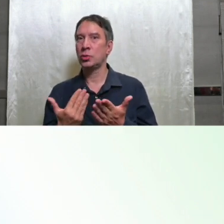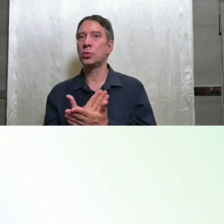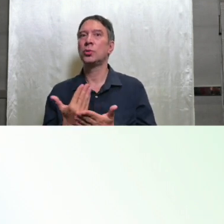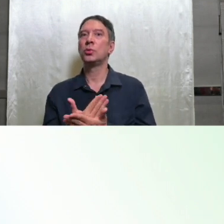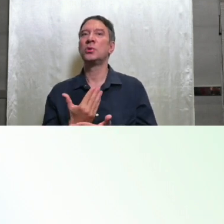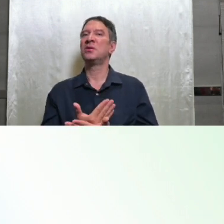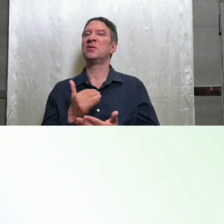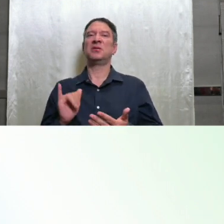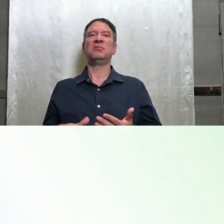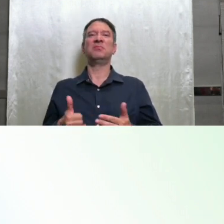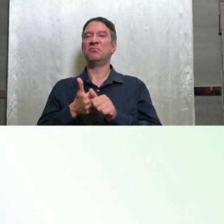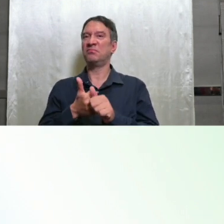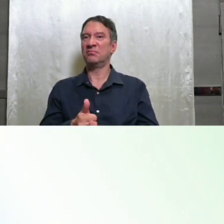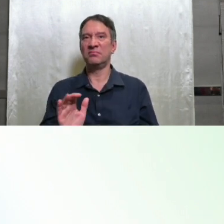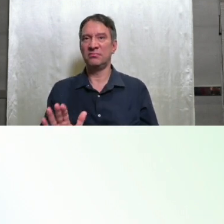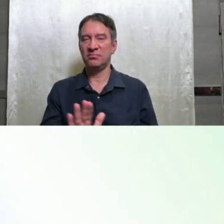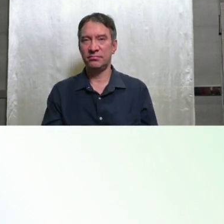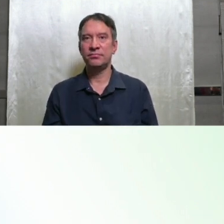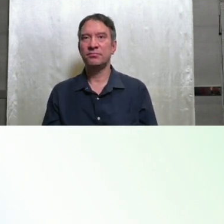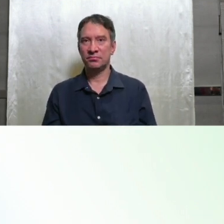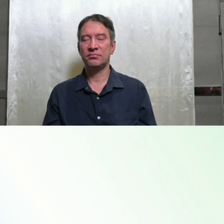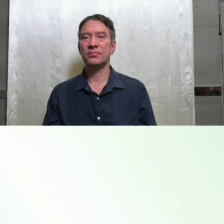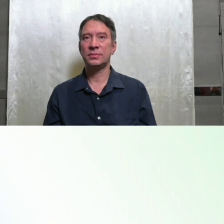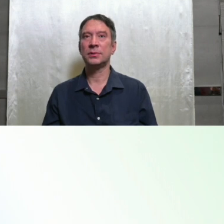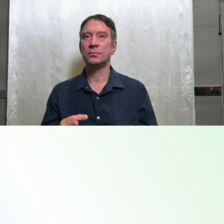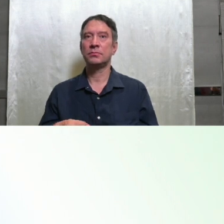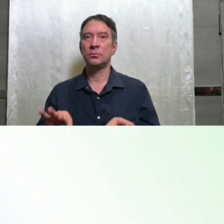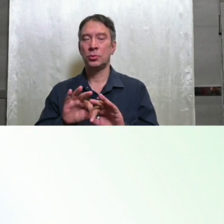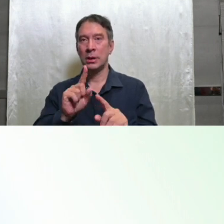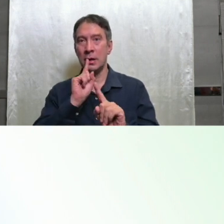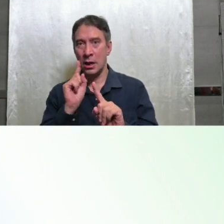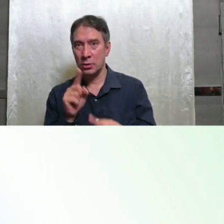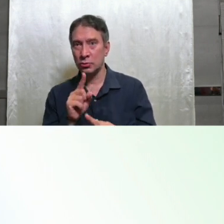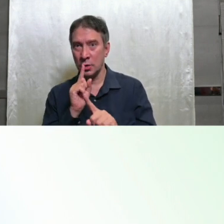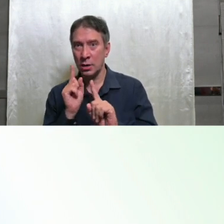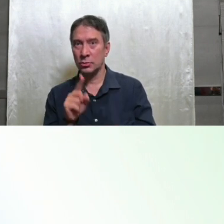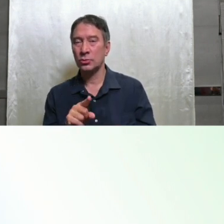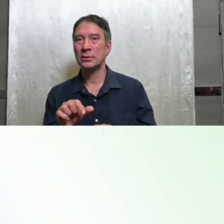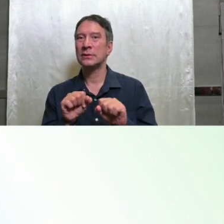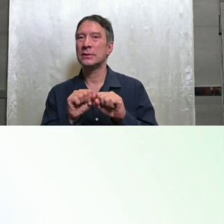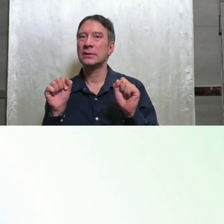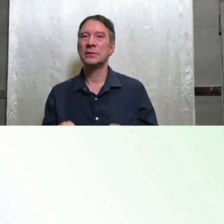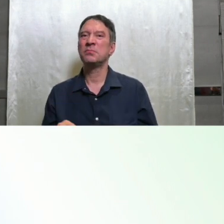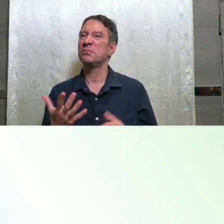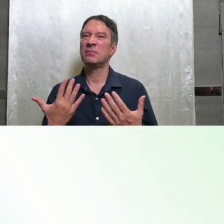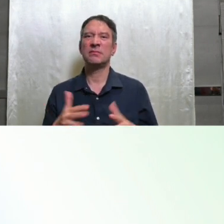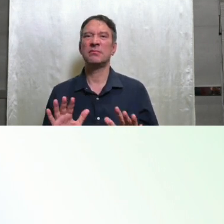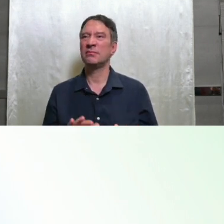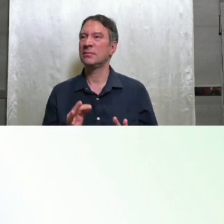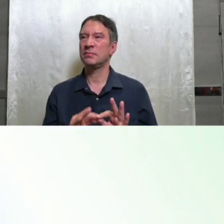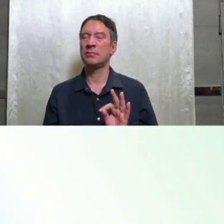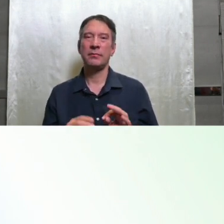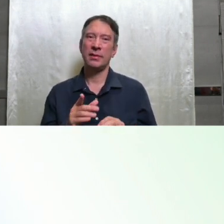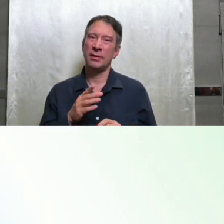students. But even then, if the conversation is stuck, you can intervene and send them back on track. So you're always in